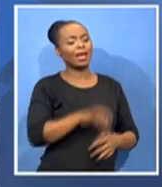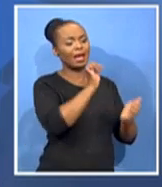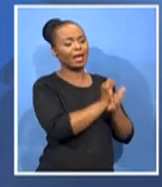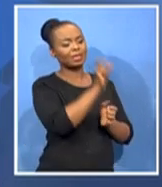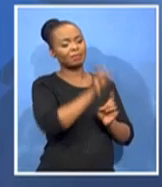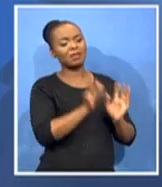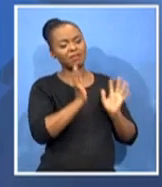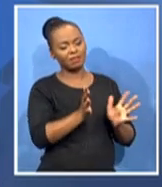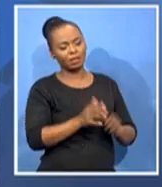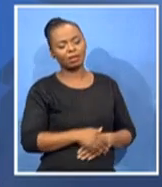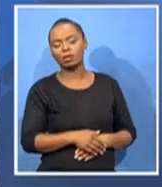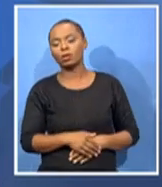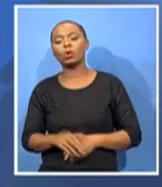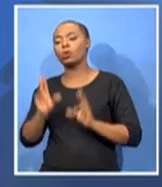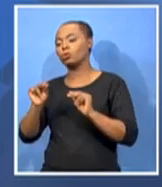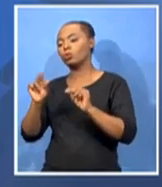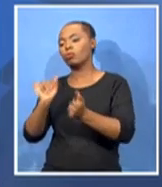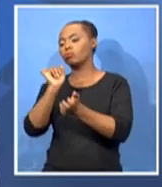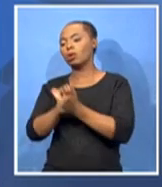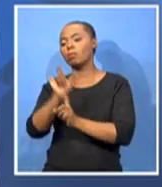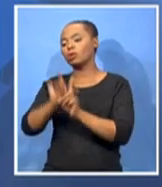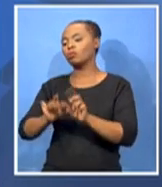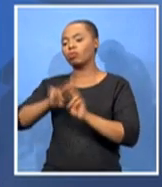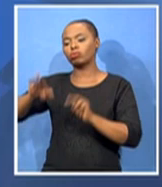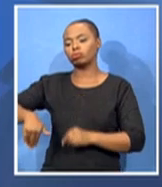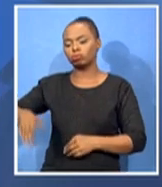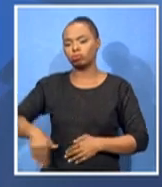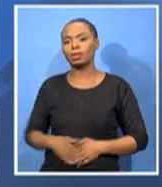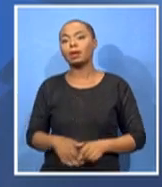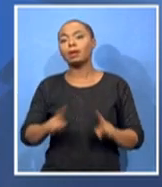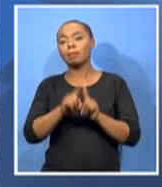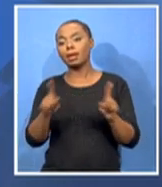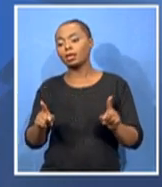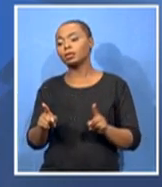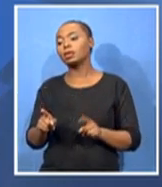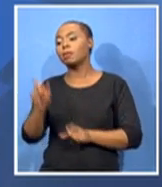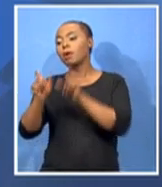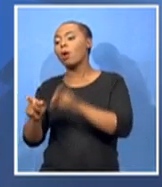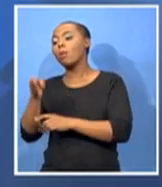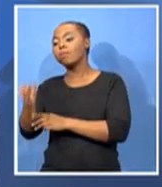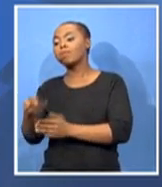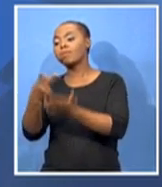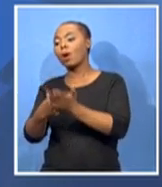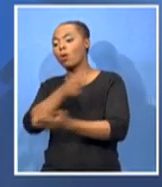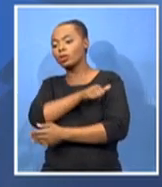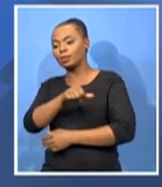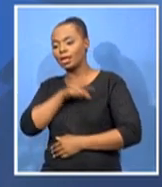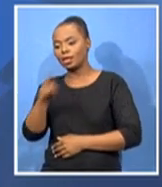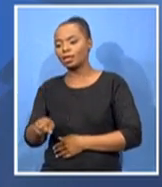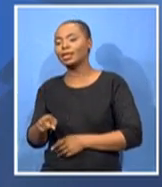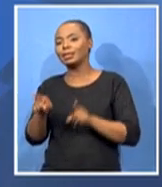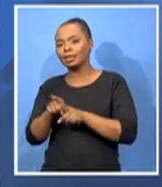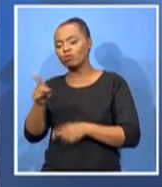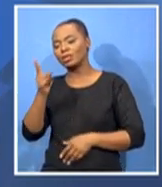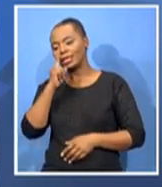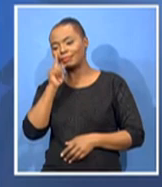been injured or wounded, that are in hospital, they are also being treated as suspects because we did indicate that it was a clash between